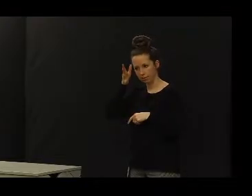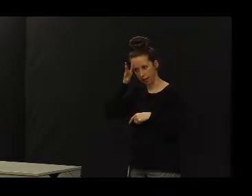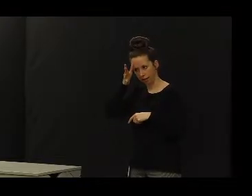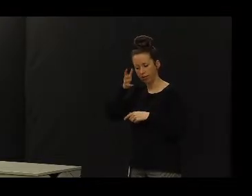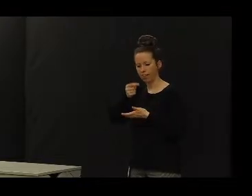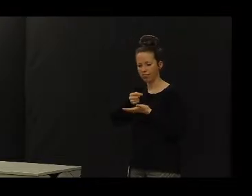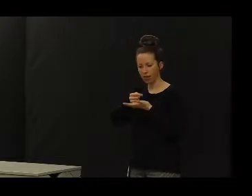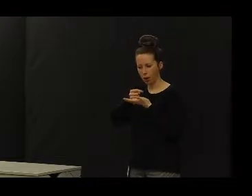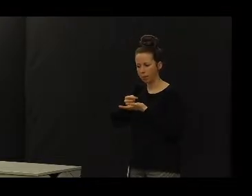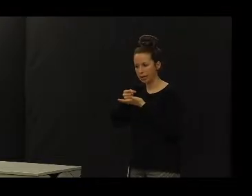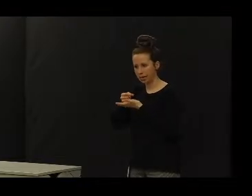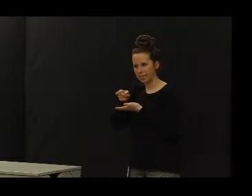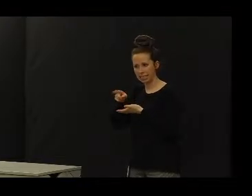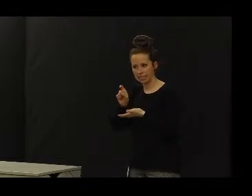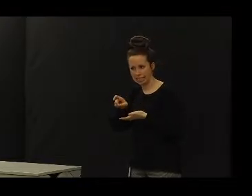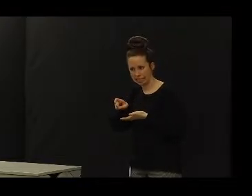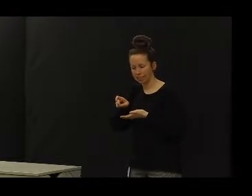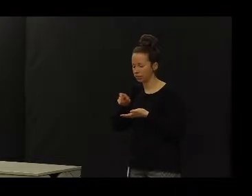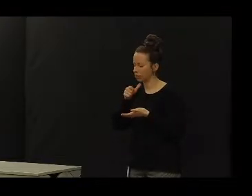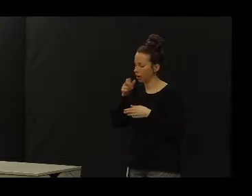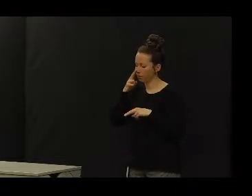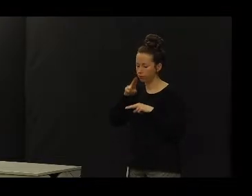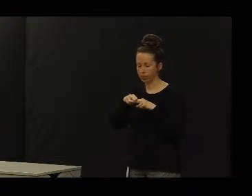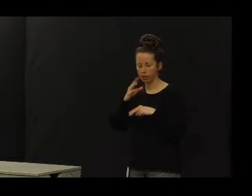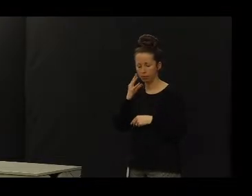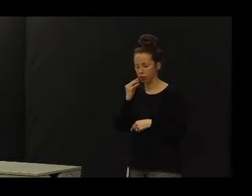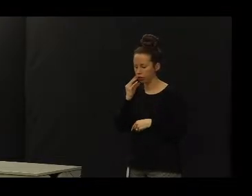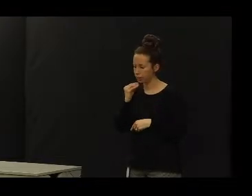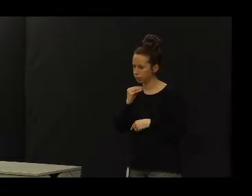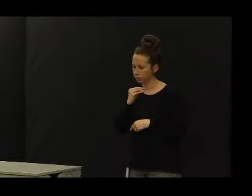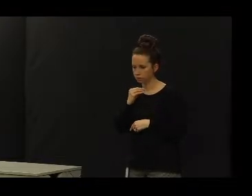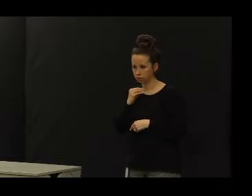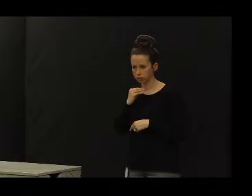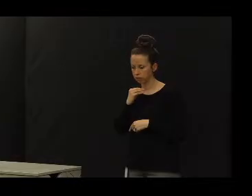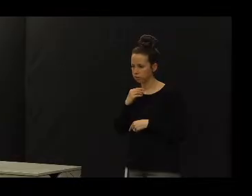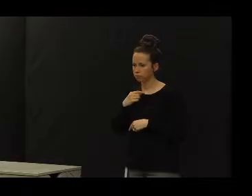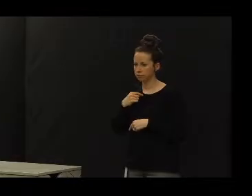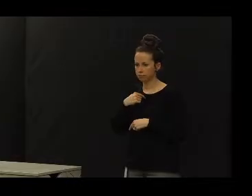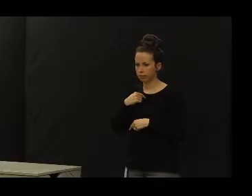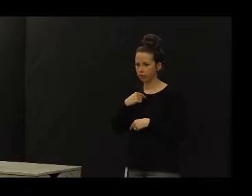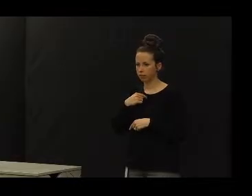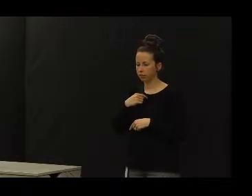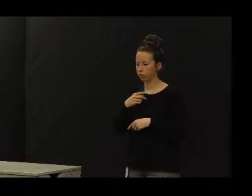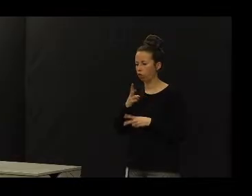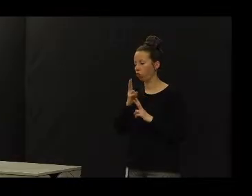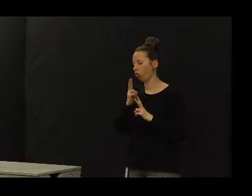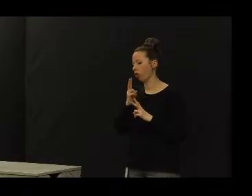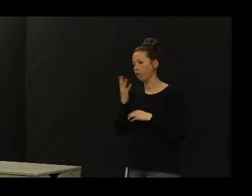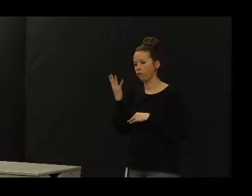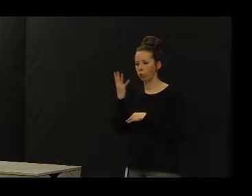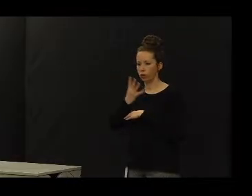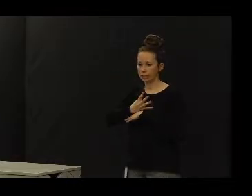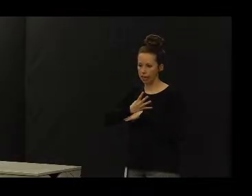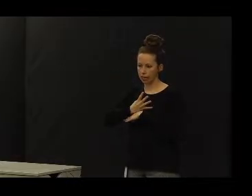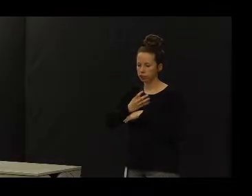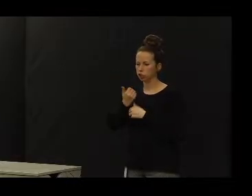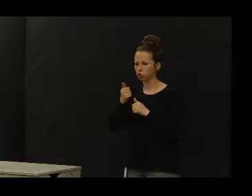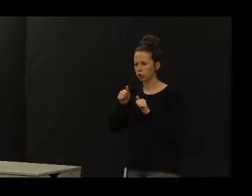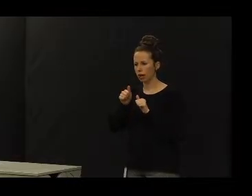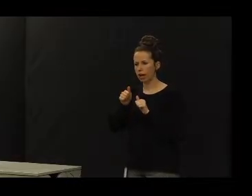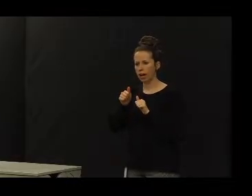that he needed to have, and it was not a fun experience at all. I was laid out for about 4 days and trying to take medication.